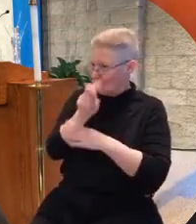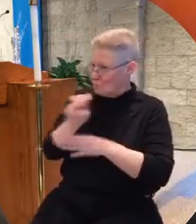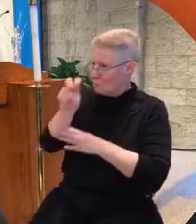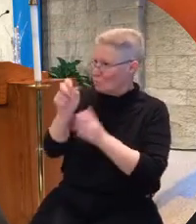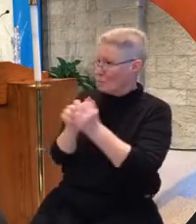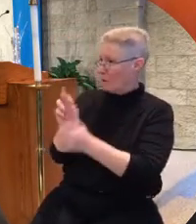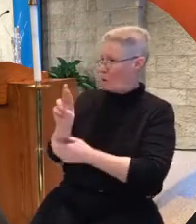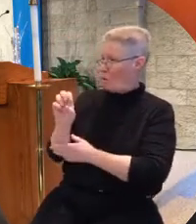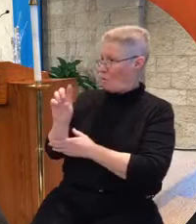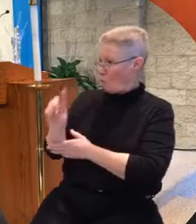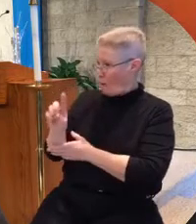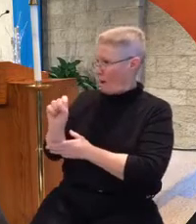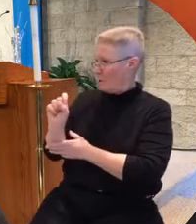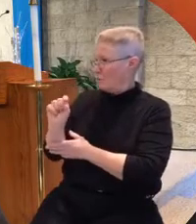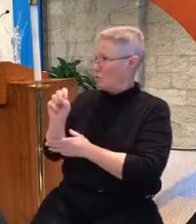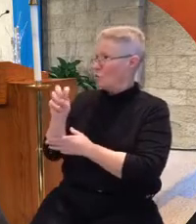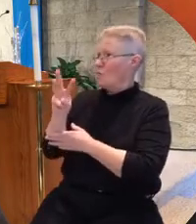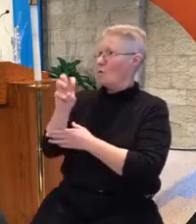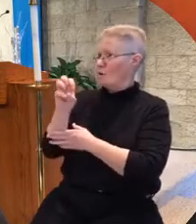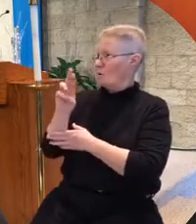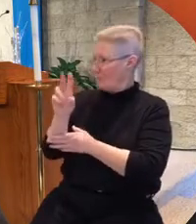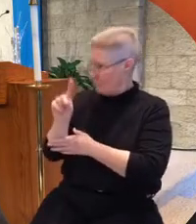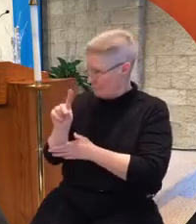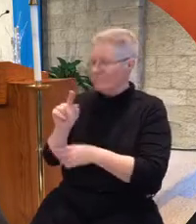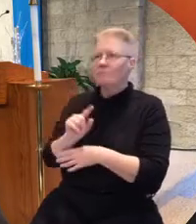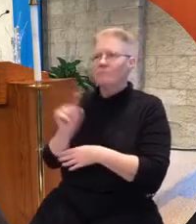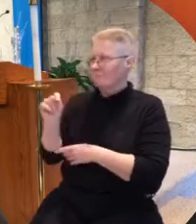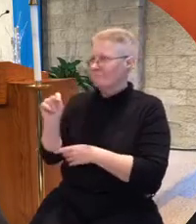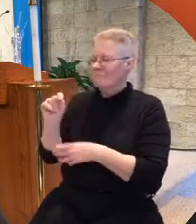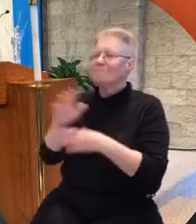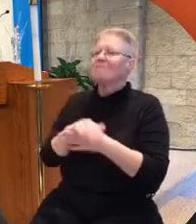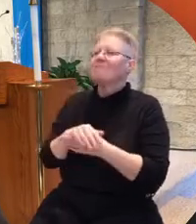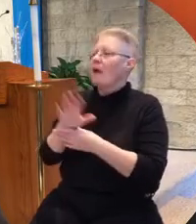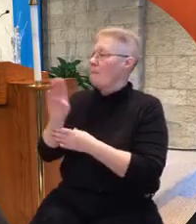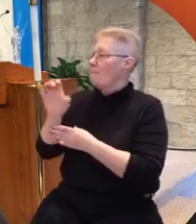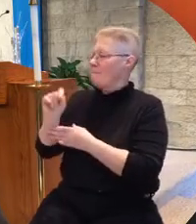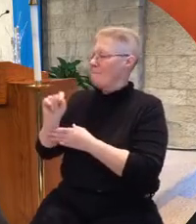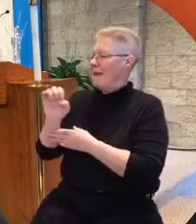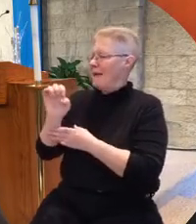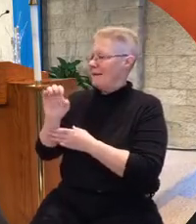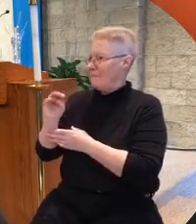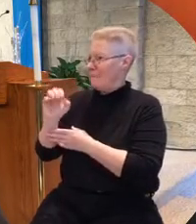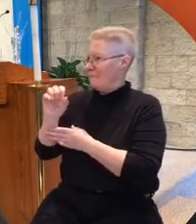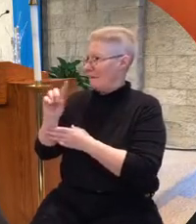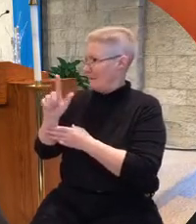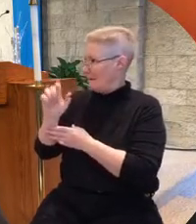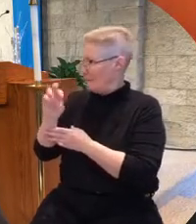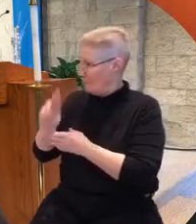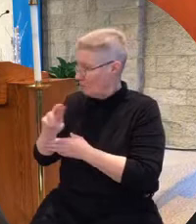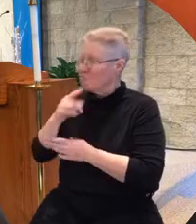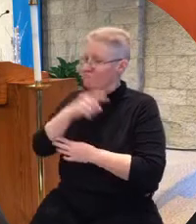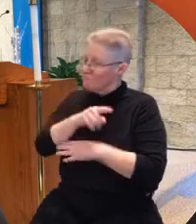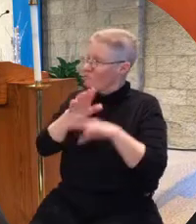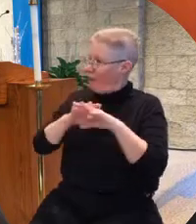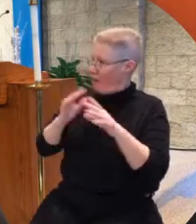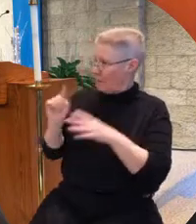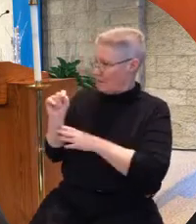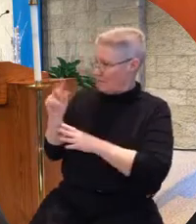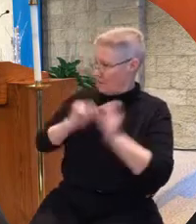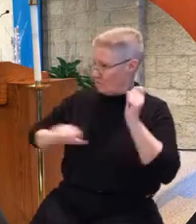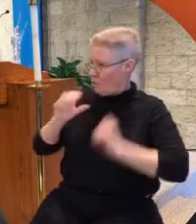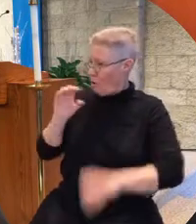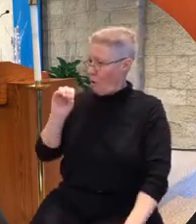Stewart, Bette Midler, and appearances on such television shows as Oprah, The Tonight